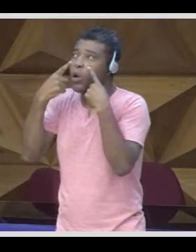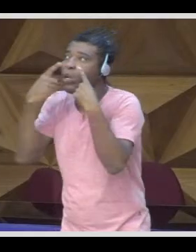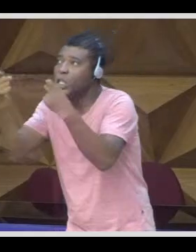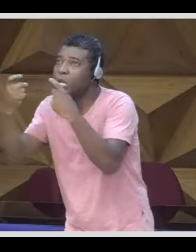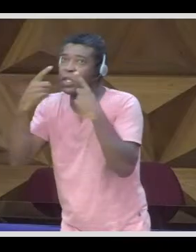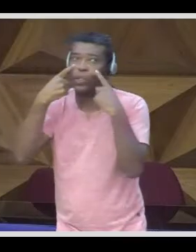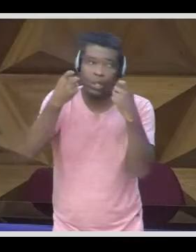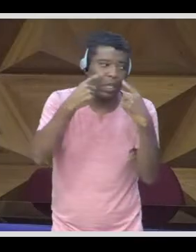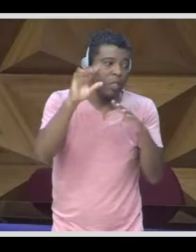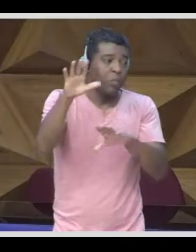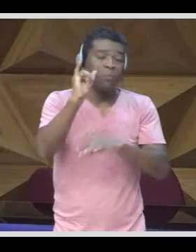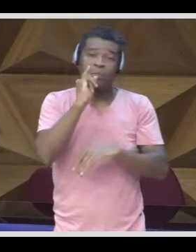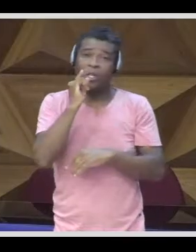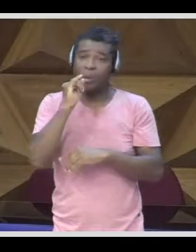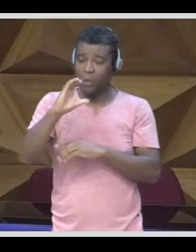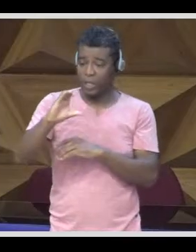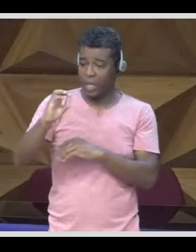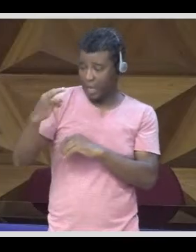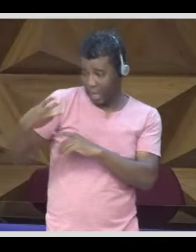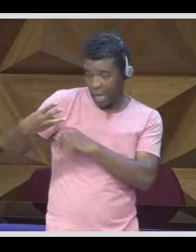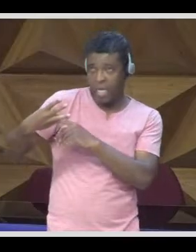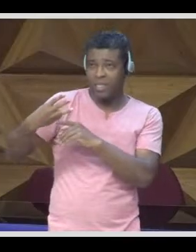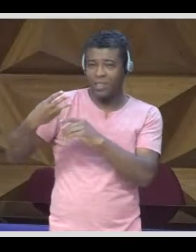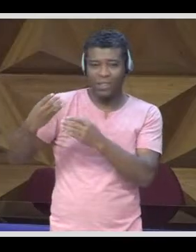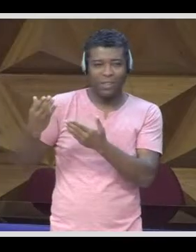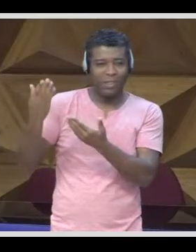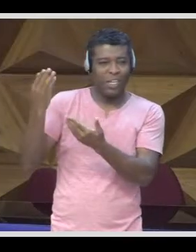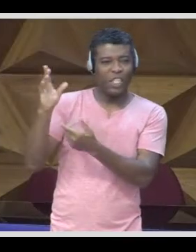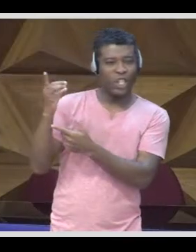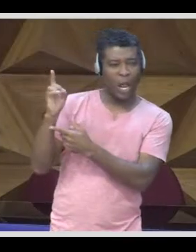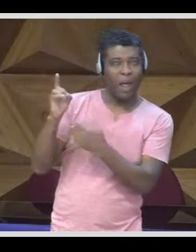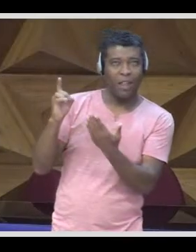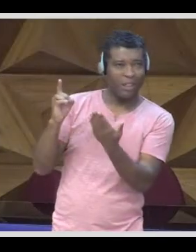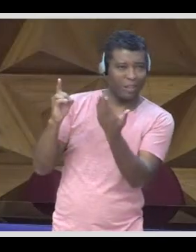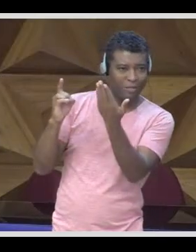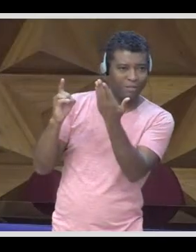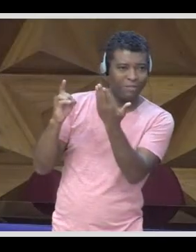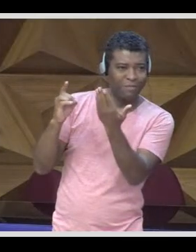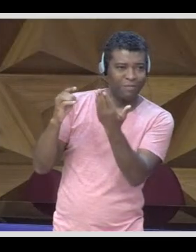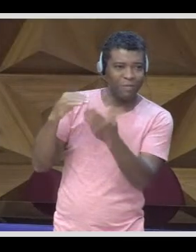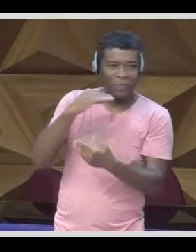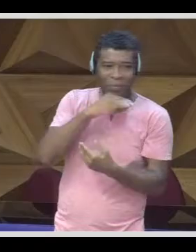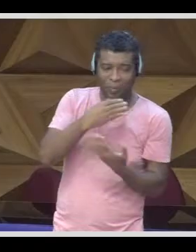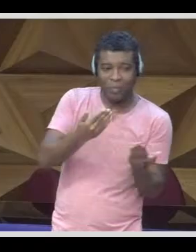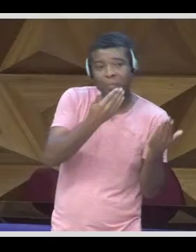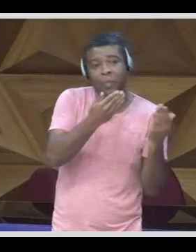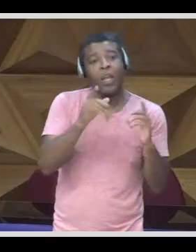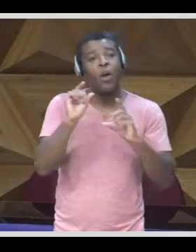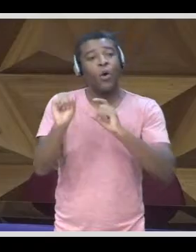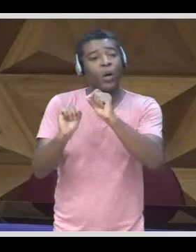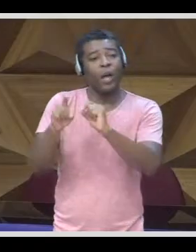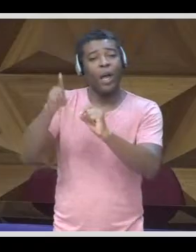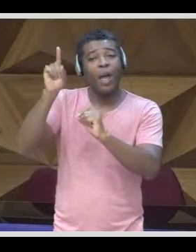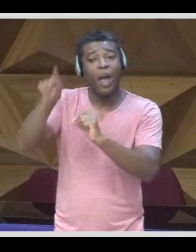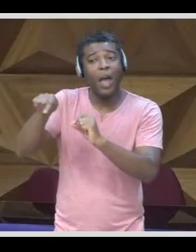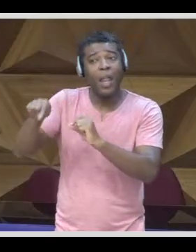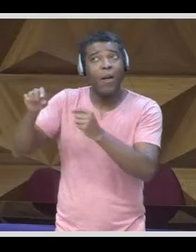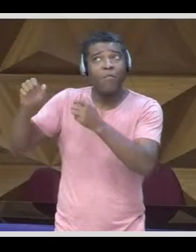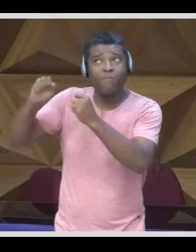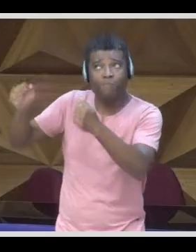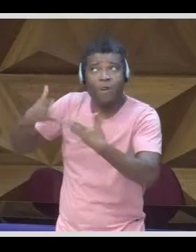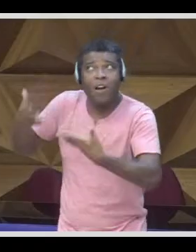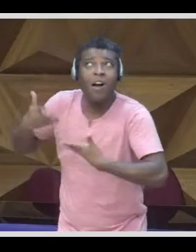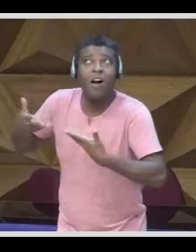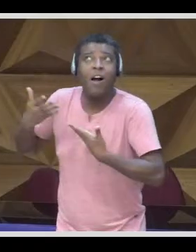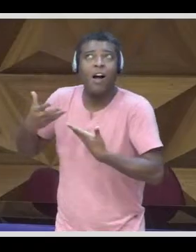I have complexity as an important driver of the curiosity, of a stimulus of the curiosity. In other